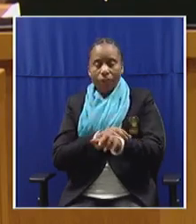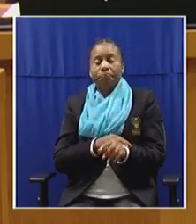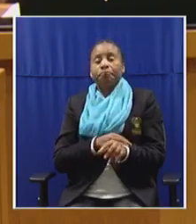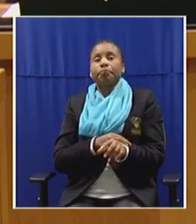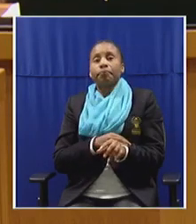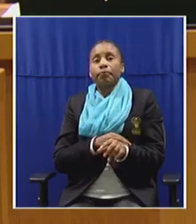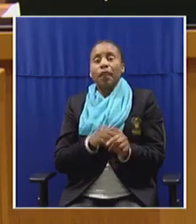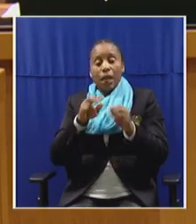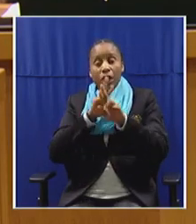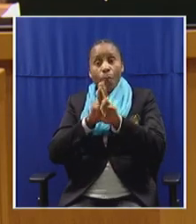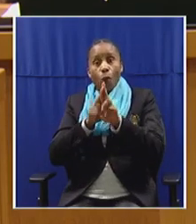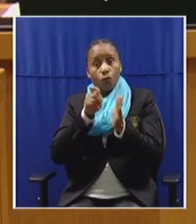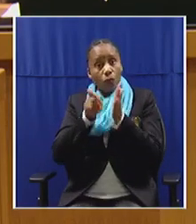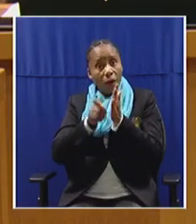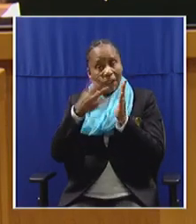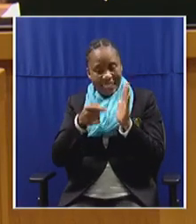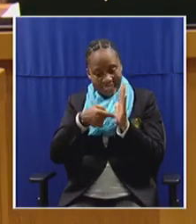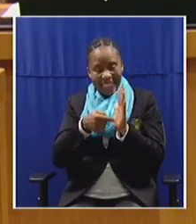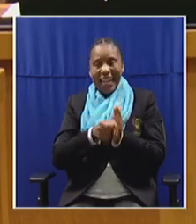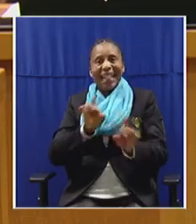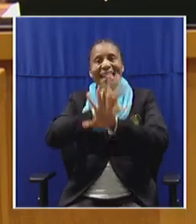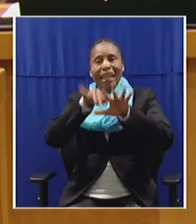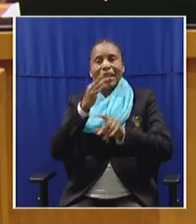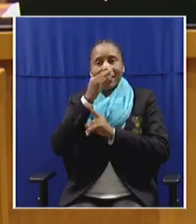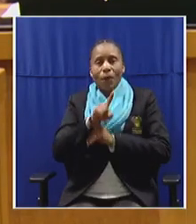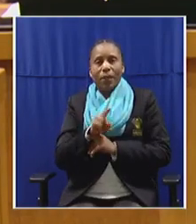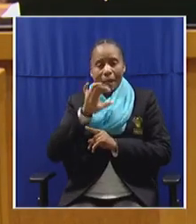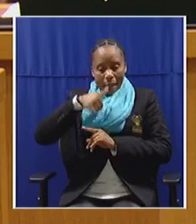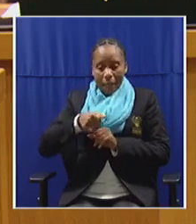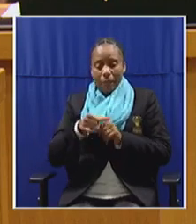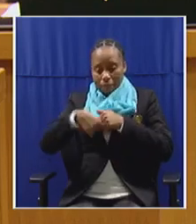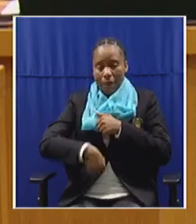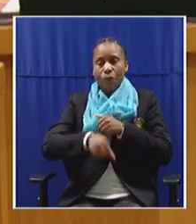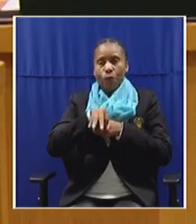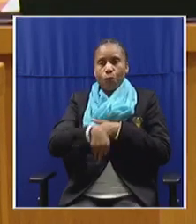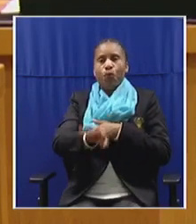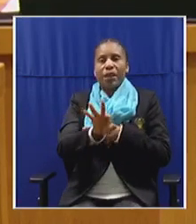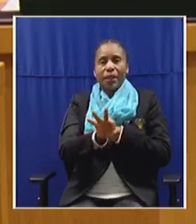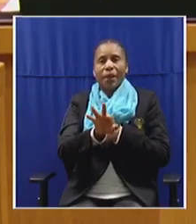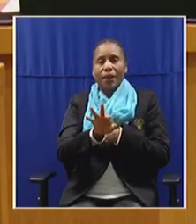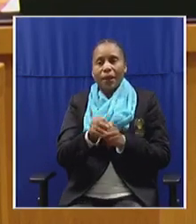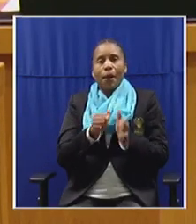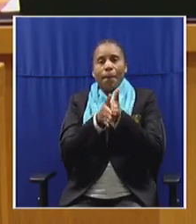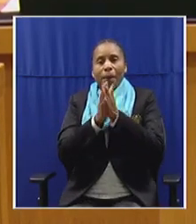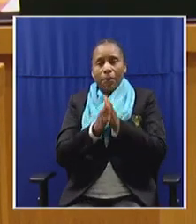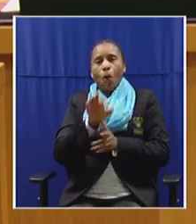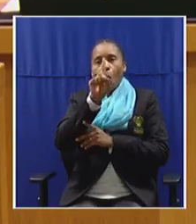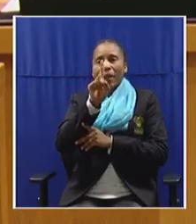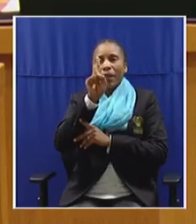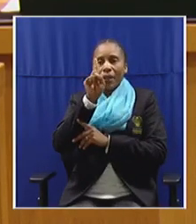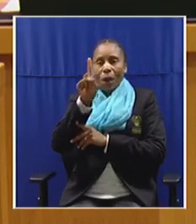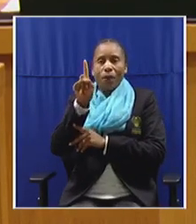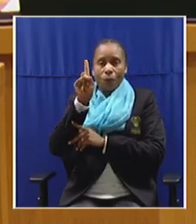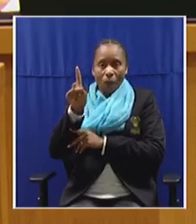done a report, and in it, it says very clearly that in the next 3 months, they're going to require 111.6 million